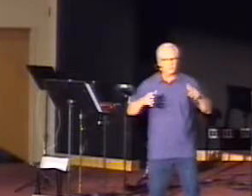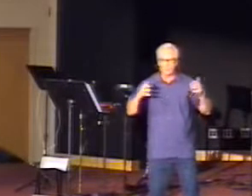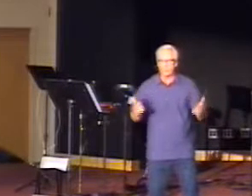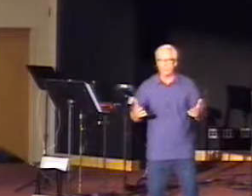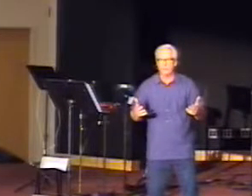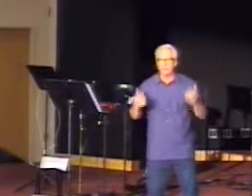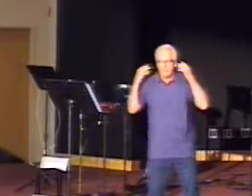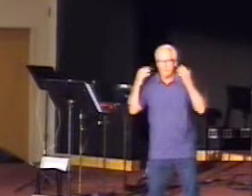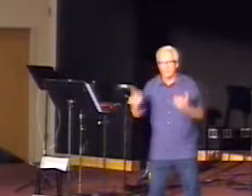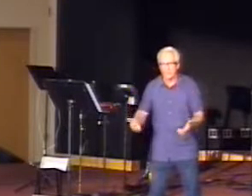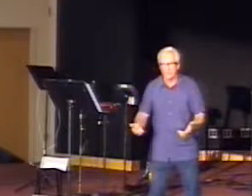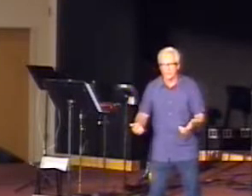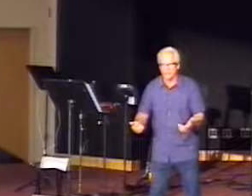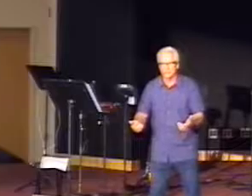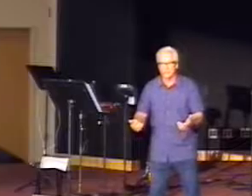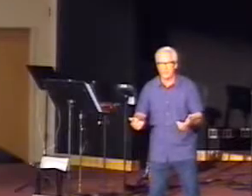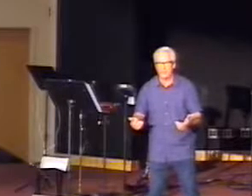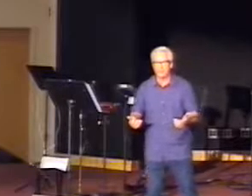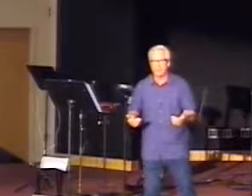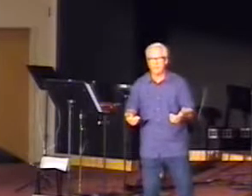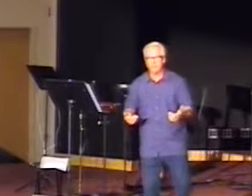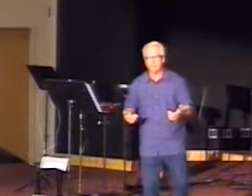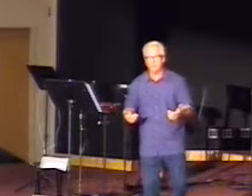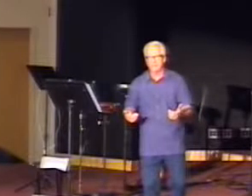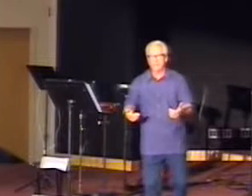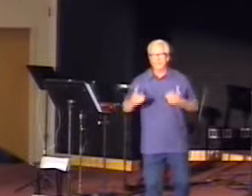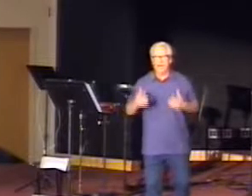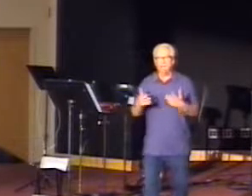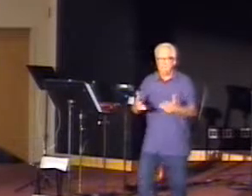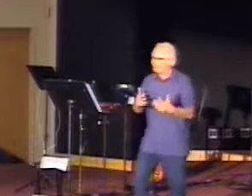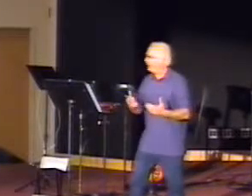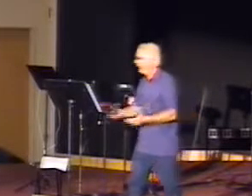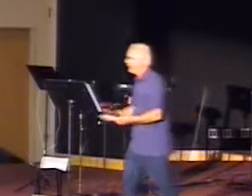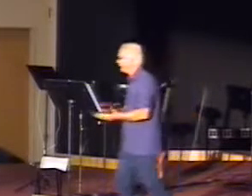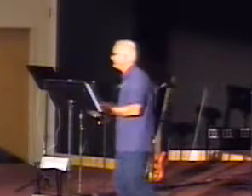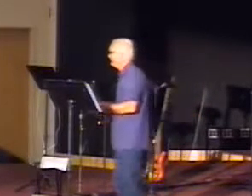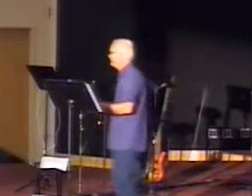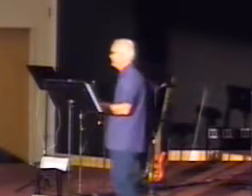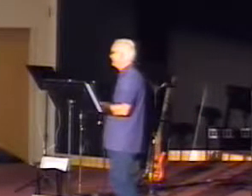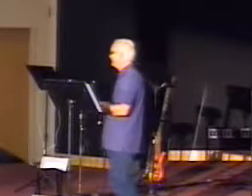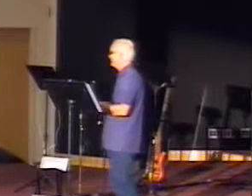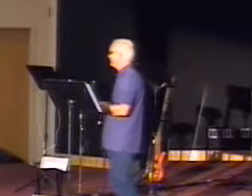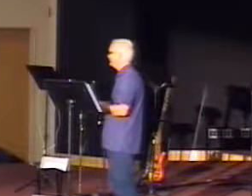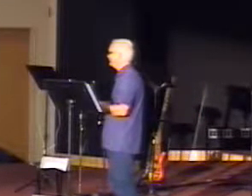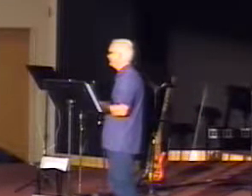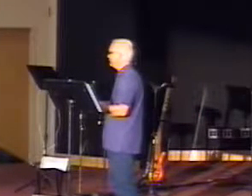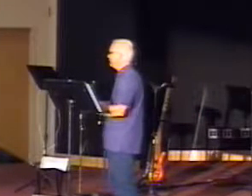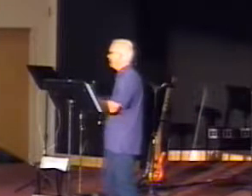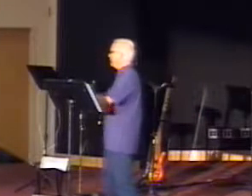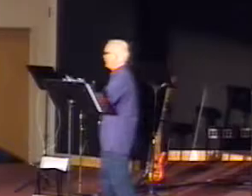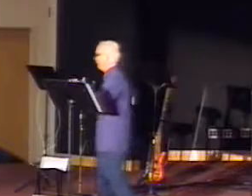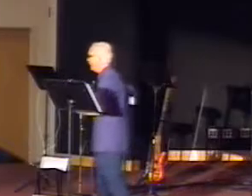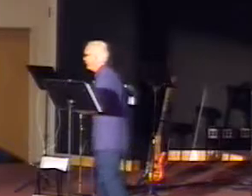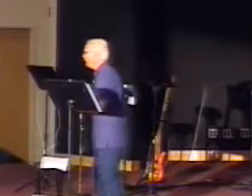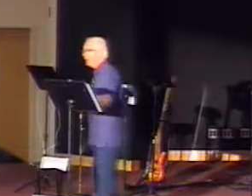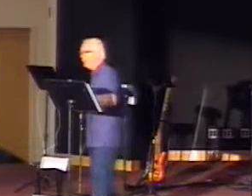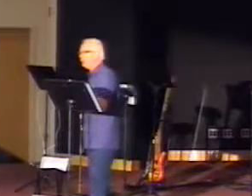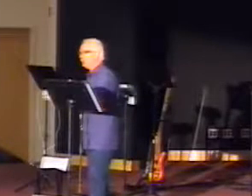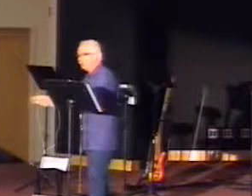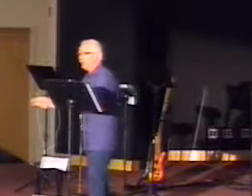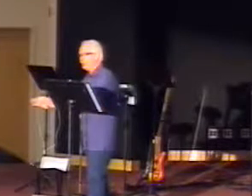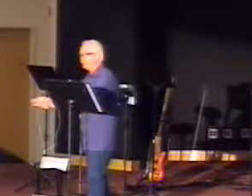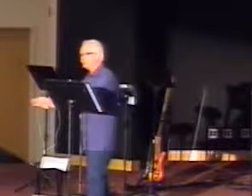listening is observing and hearing the words. You follow what I'm saying? God's got that down. See, he's thinking about